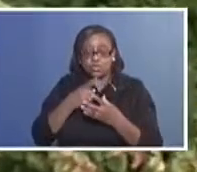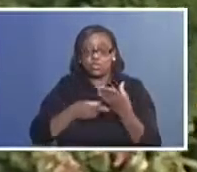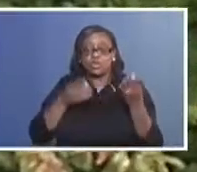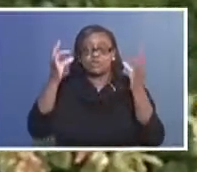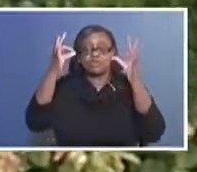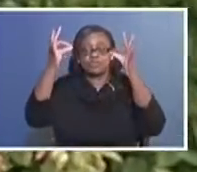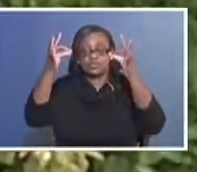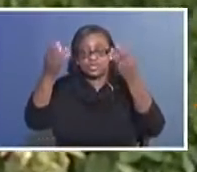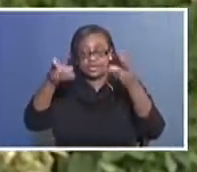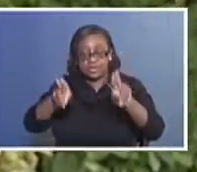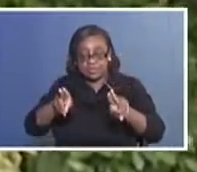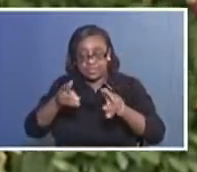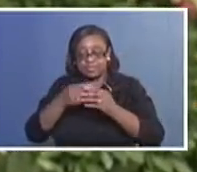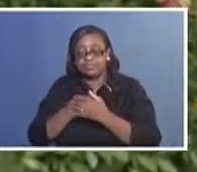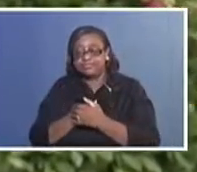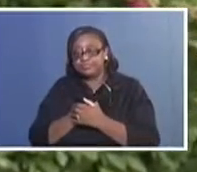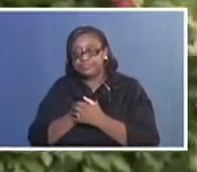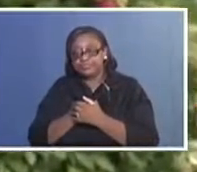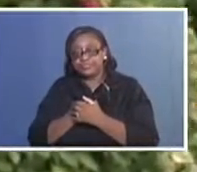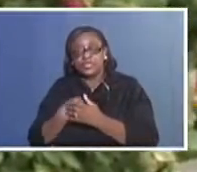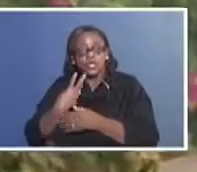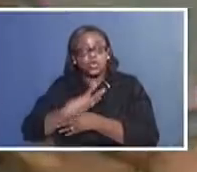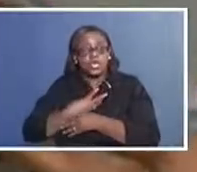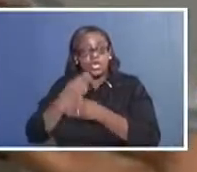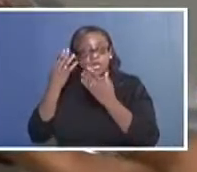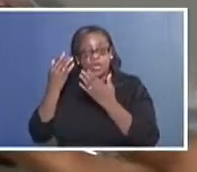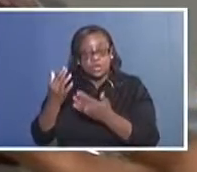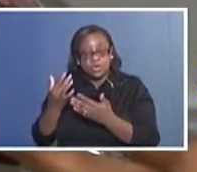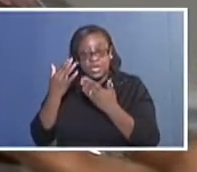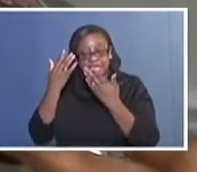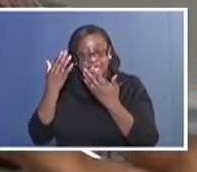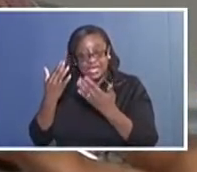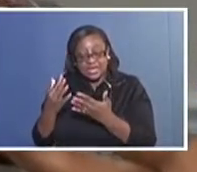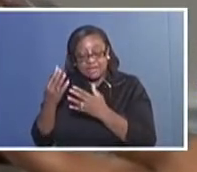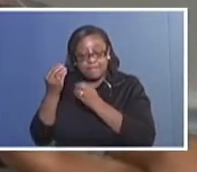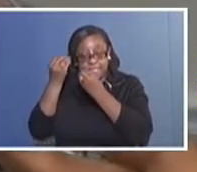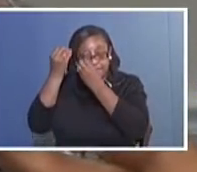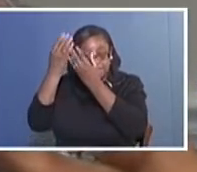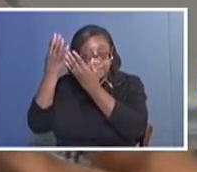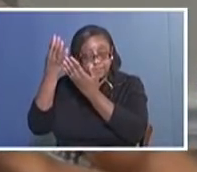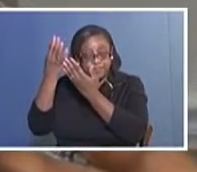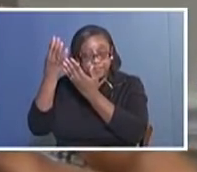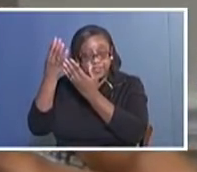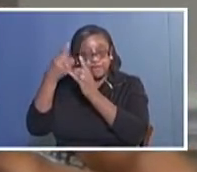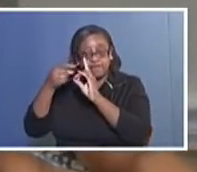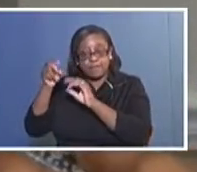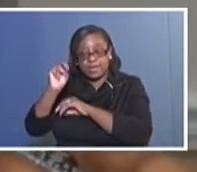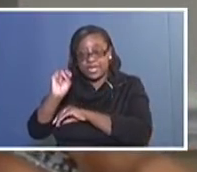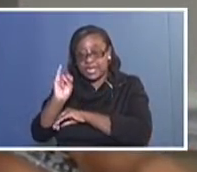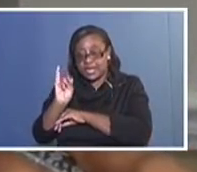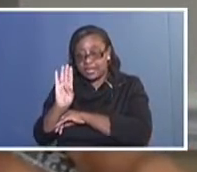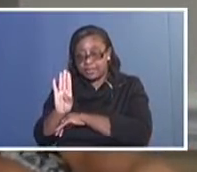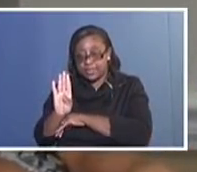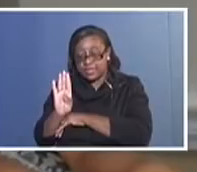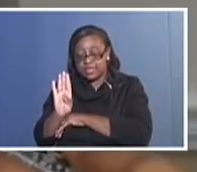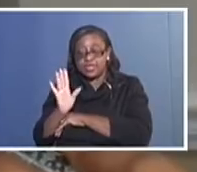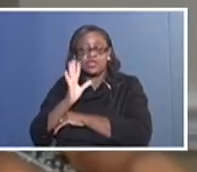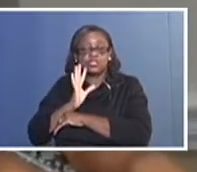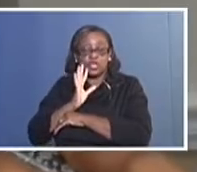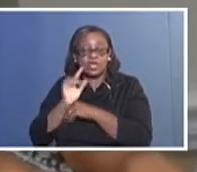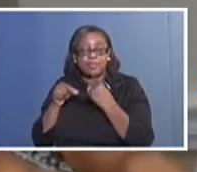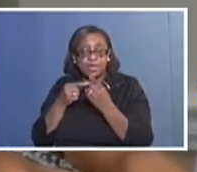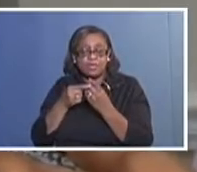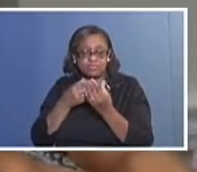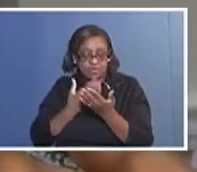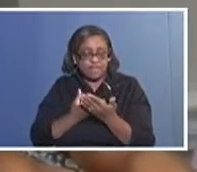future. We are still awaiting information from NIB with regards to the figures.